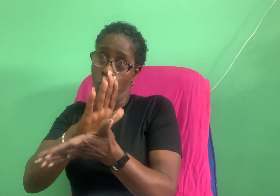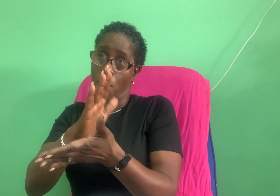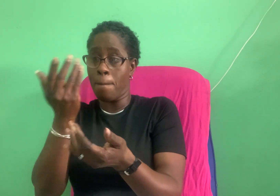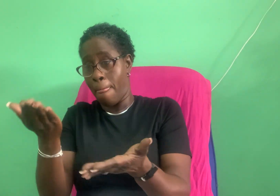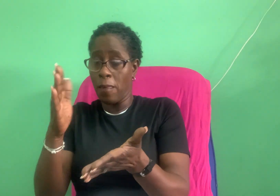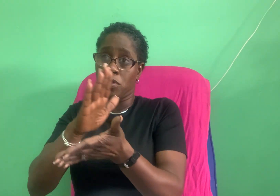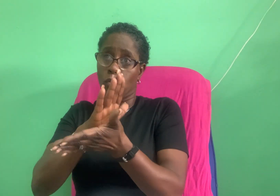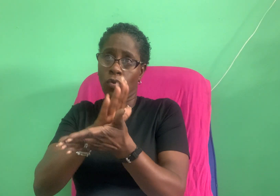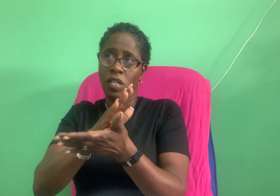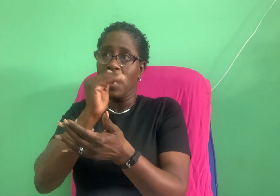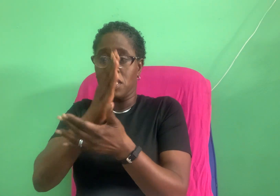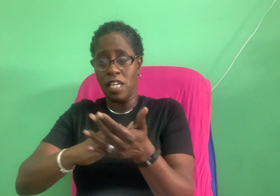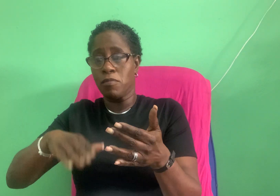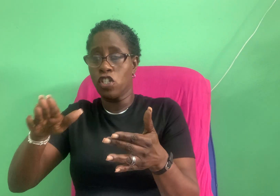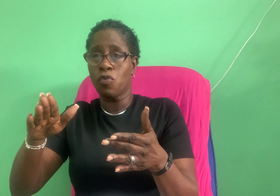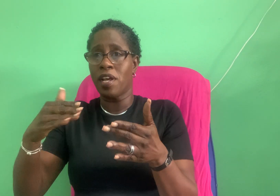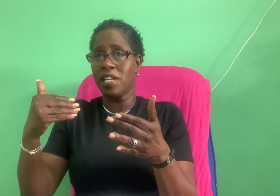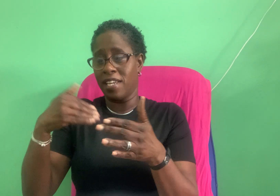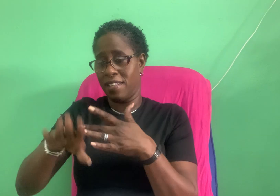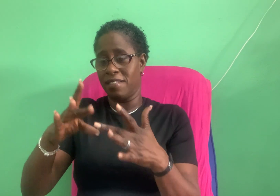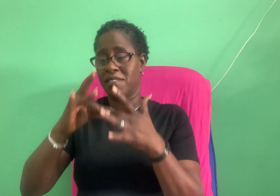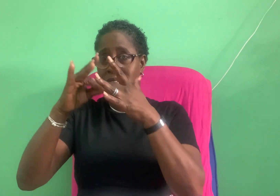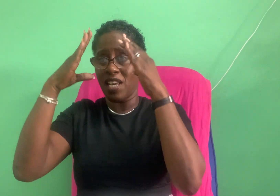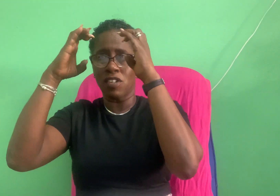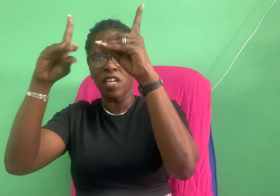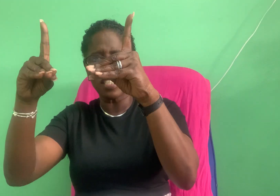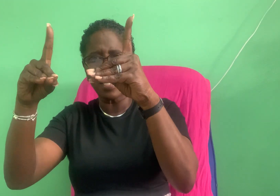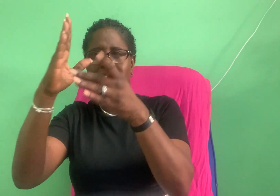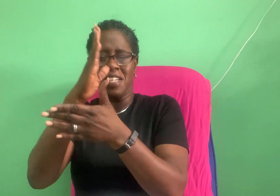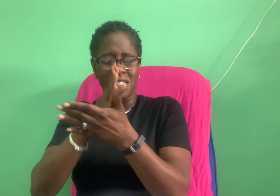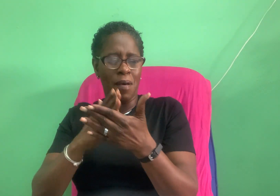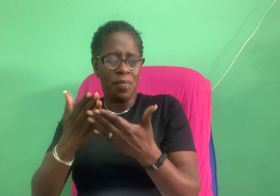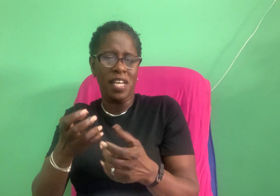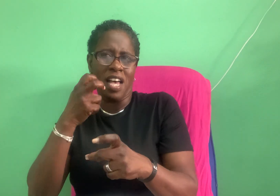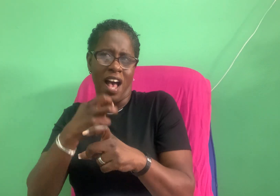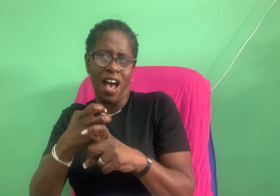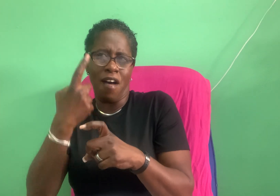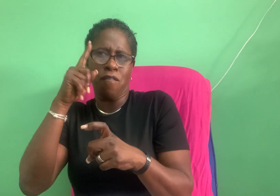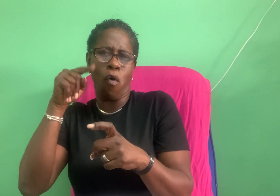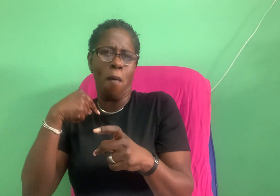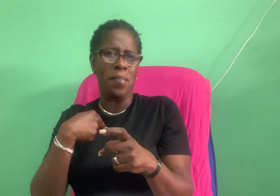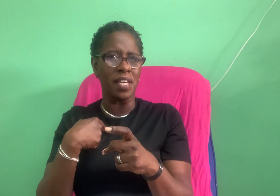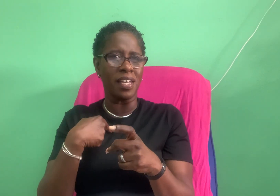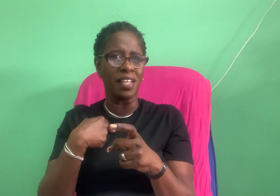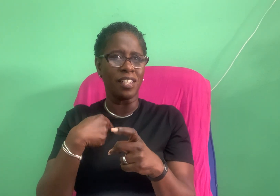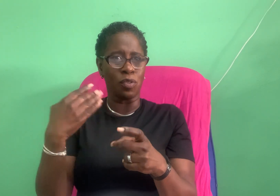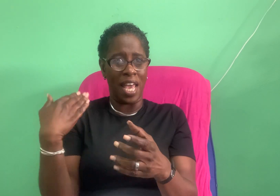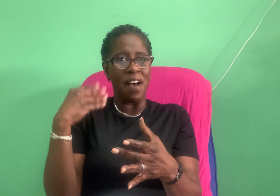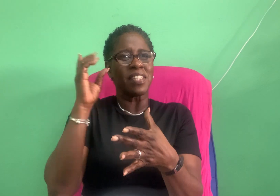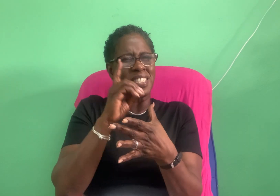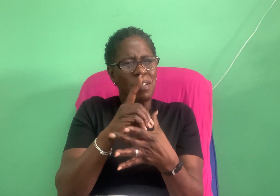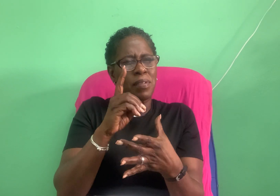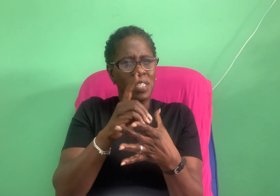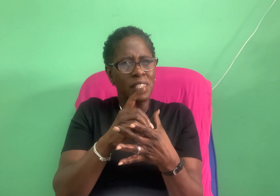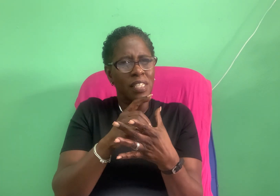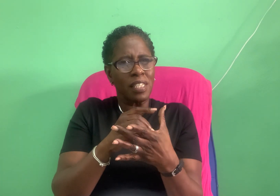school, certain things might be more complicated or hard for me, or this is what I've experienced in the past. But because of either their